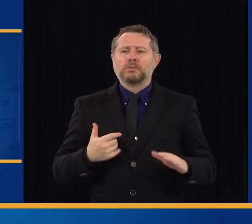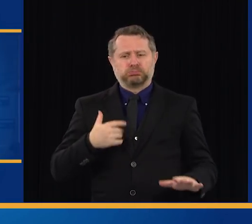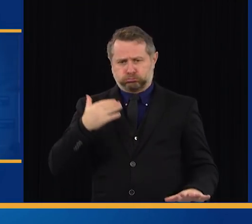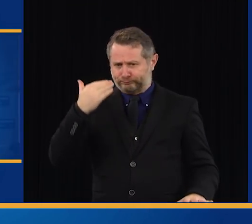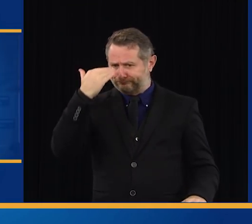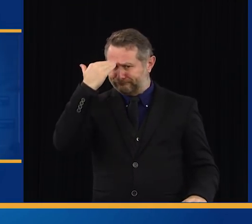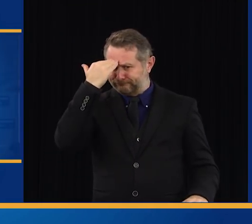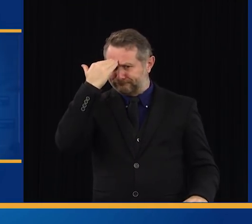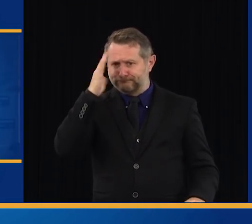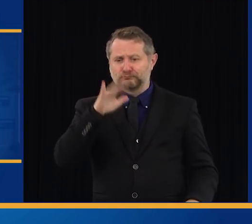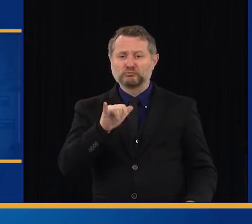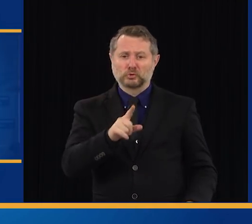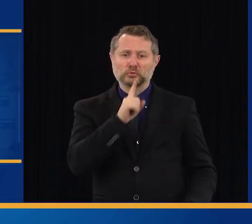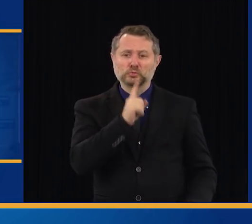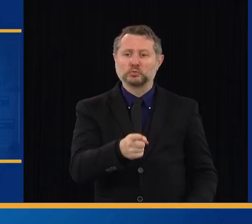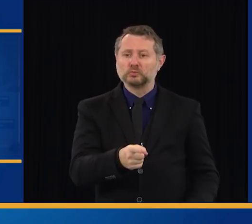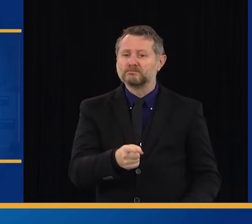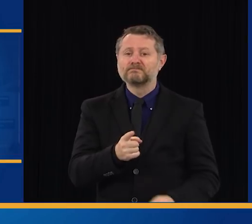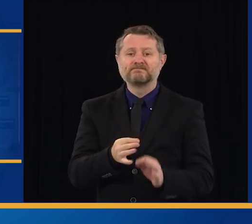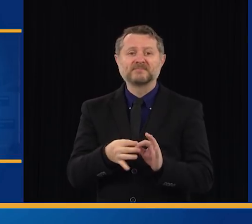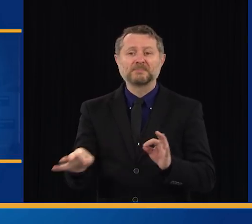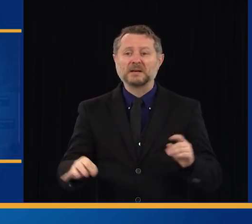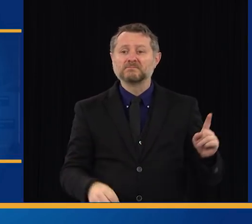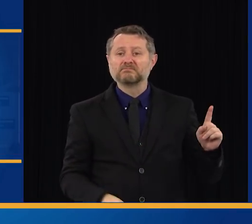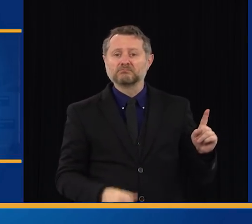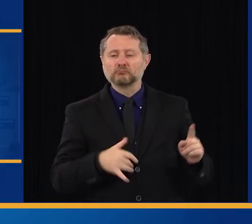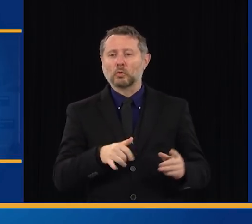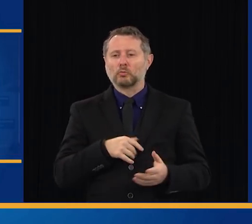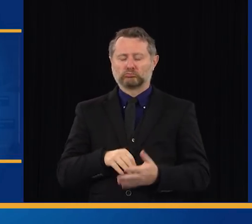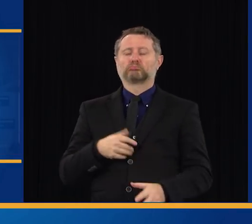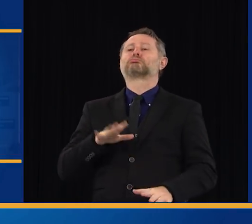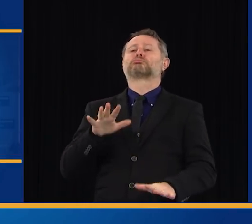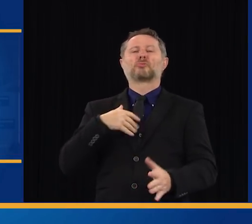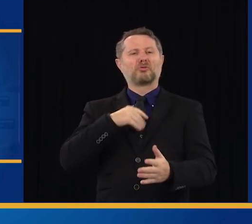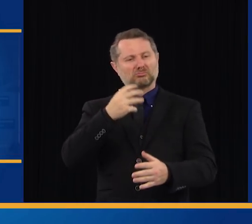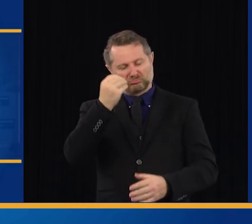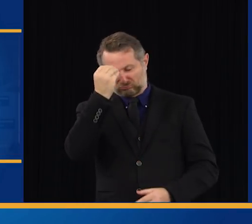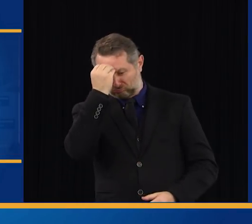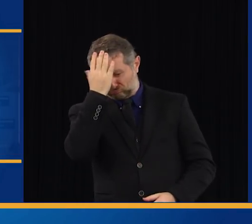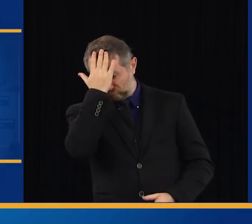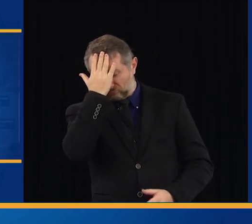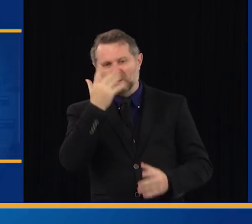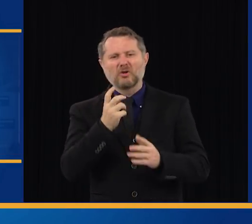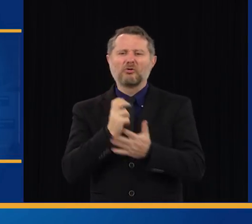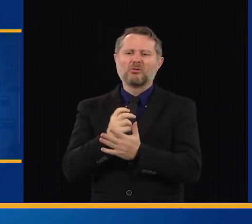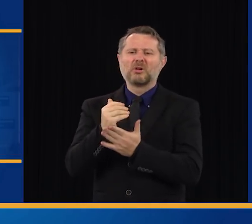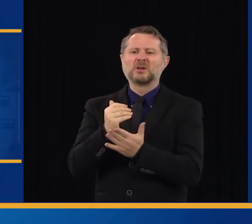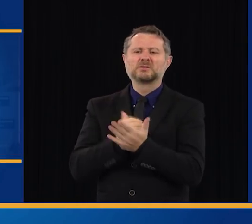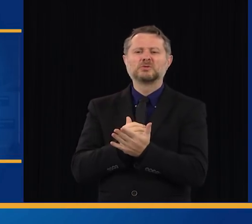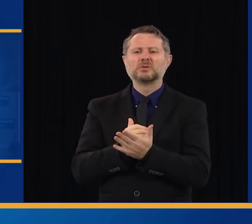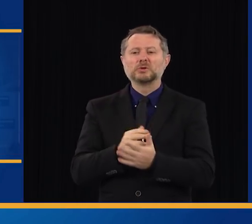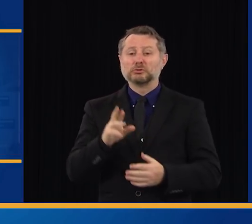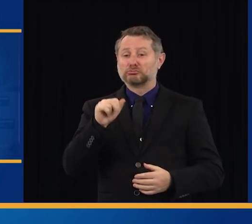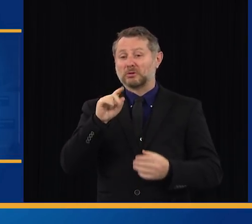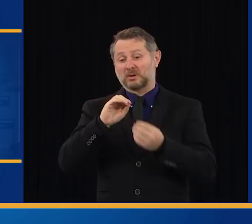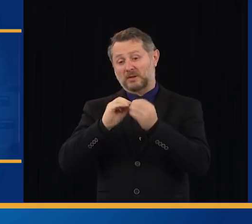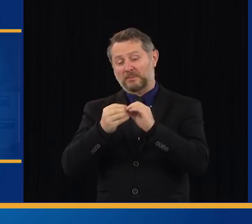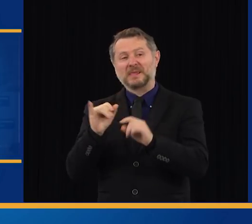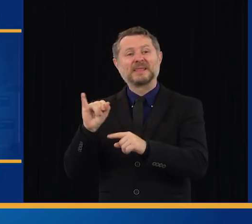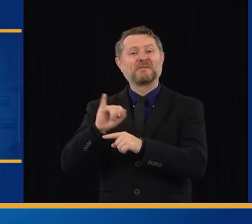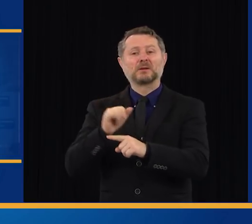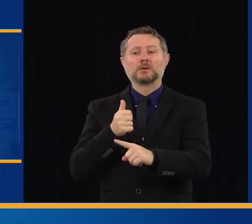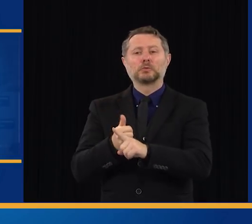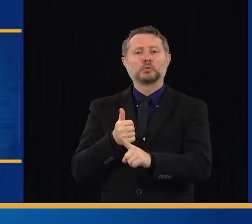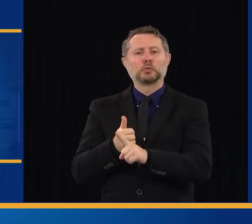way. The rate of infection is everything, okay? All